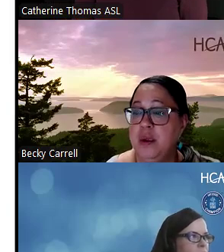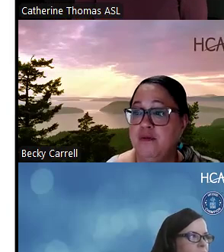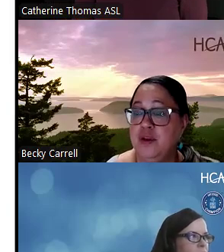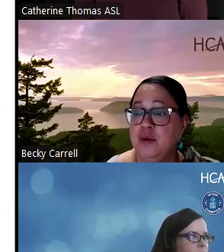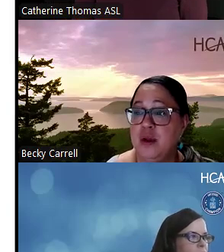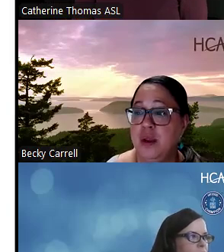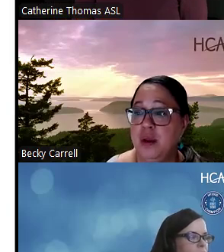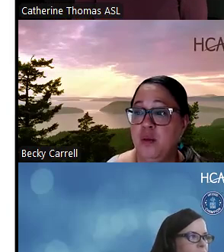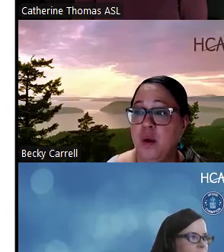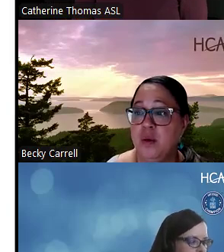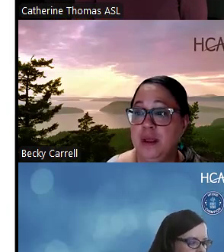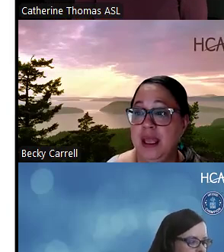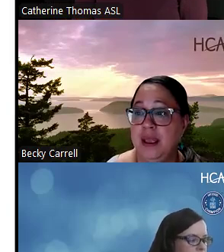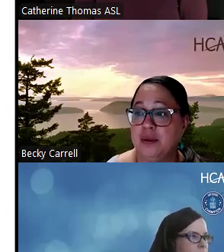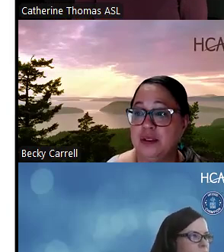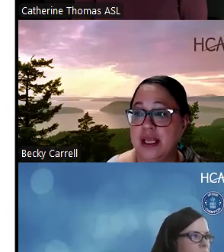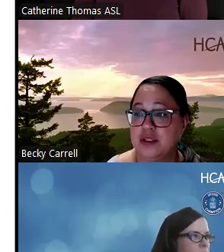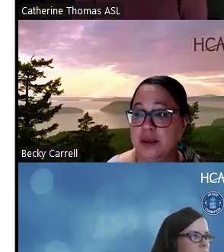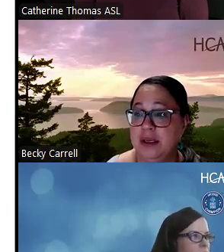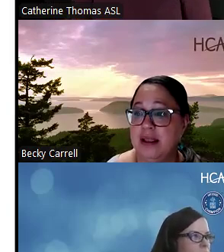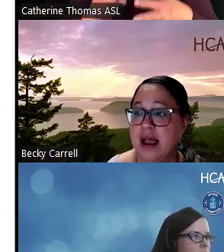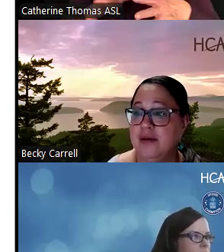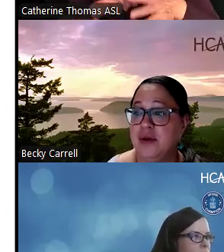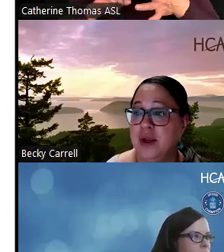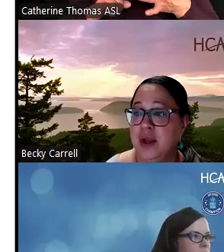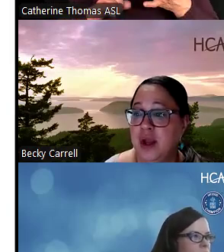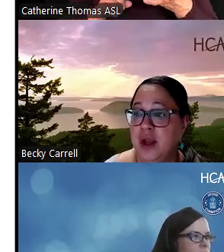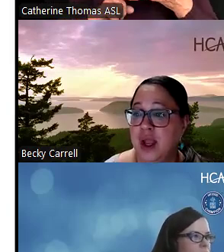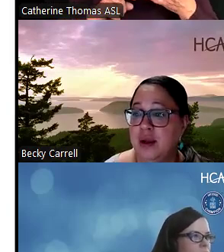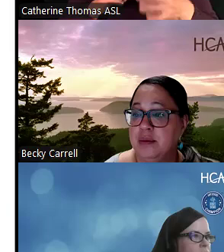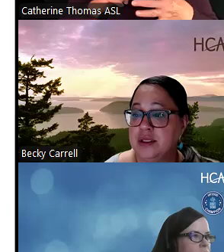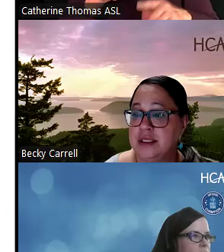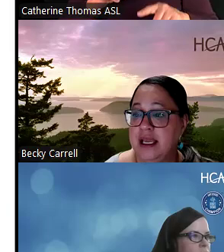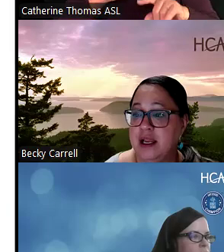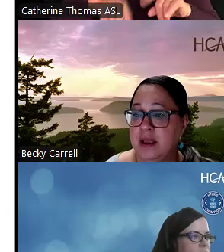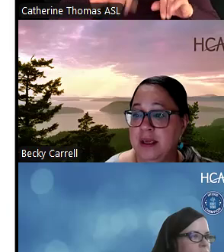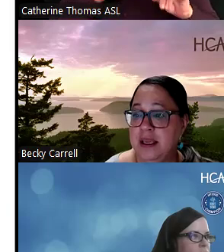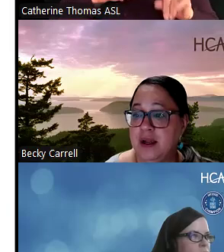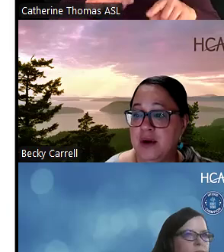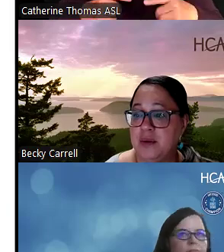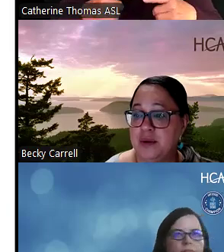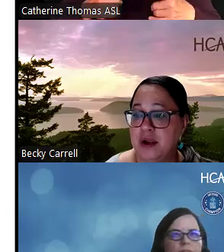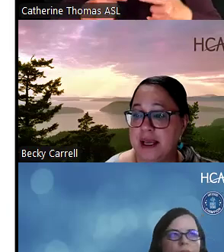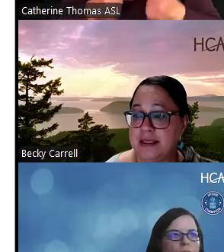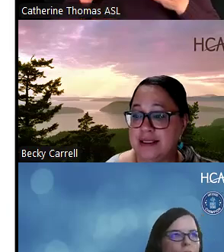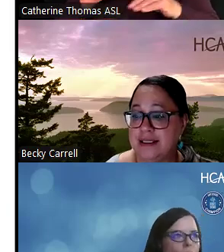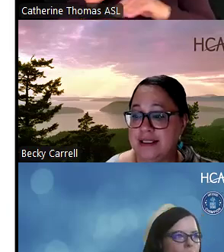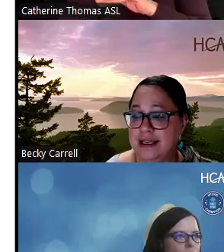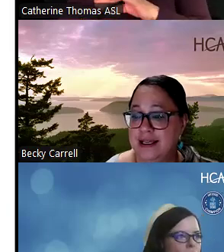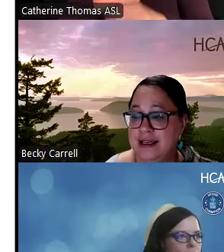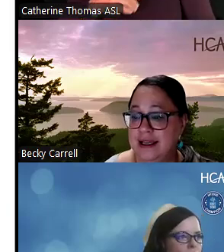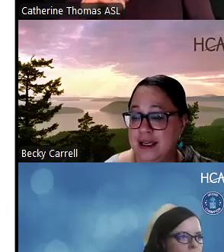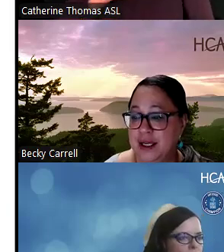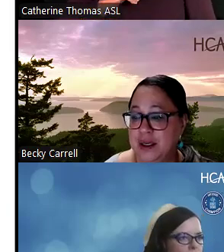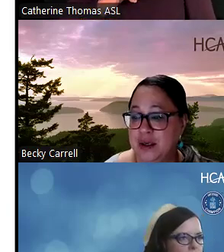There will be a few that we will be able to answer maybe live. Just taking a quick peek here. We're doing our best